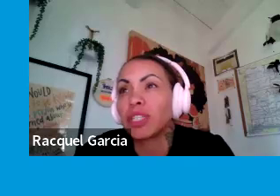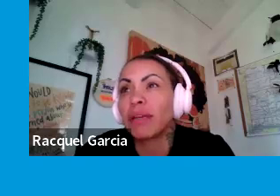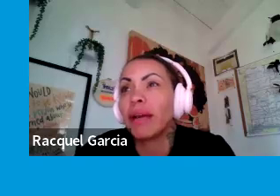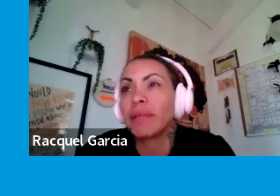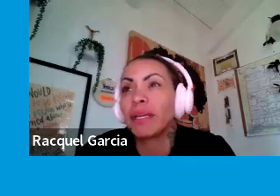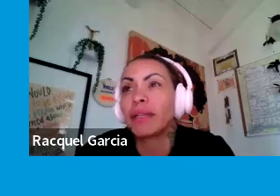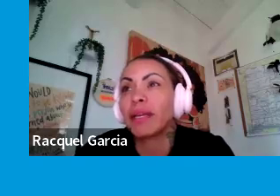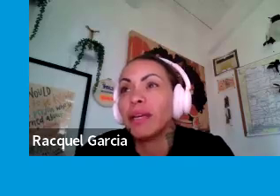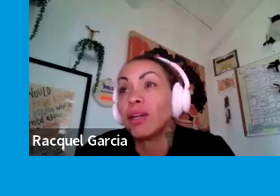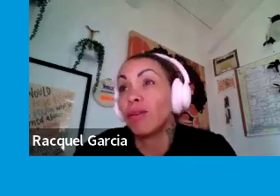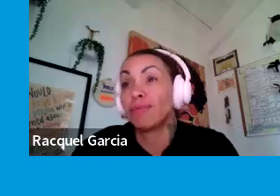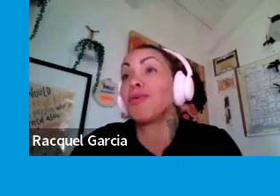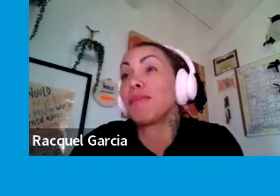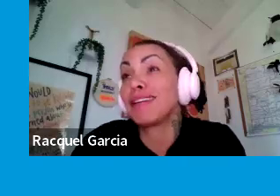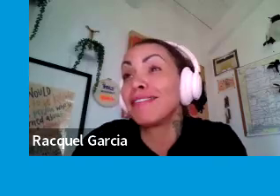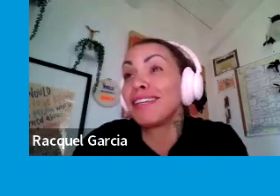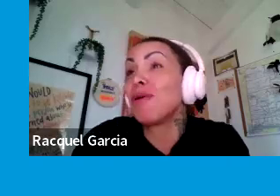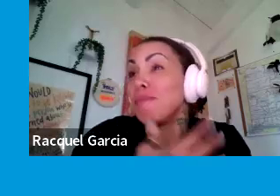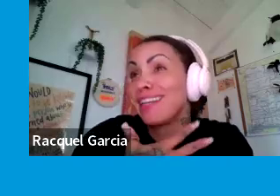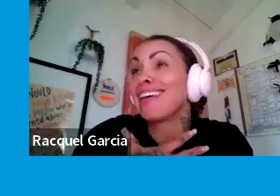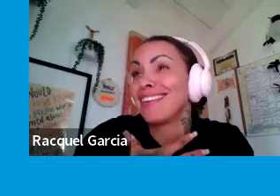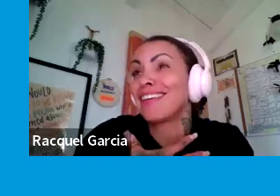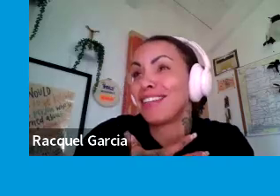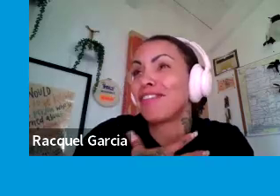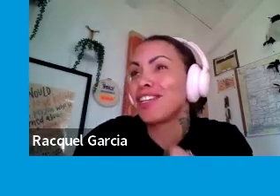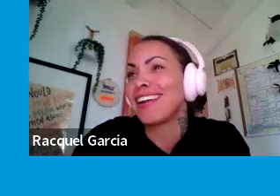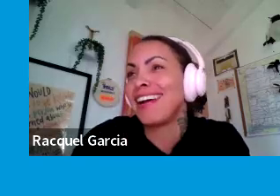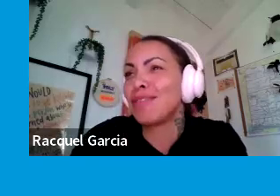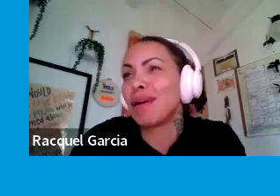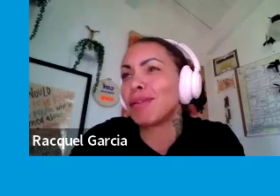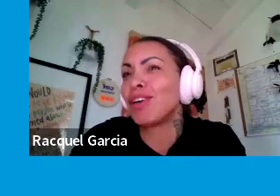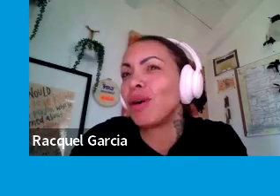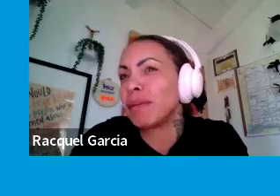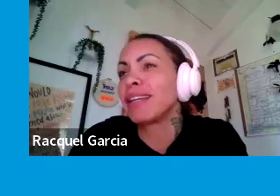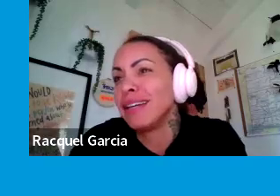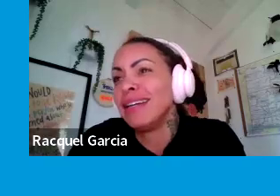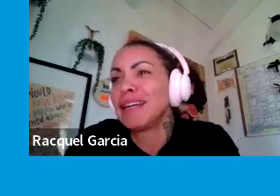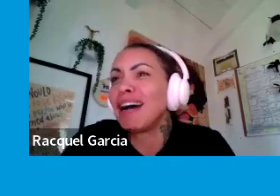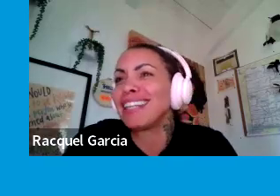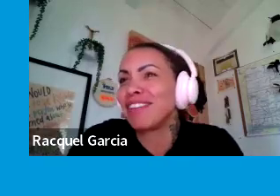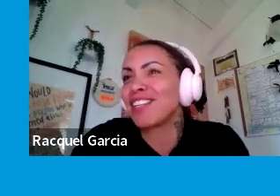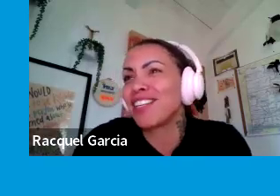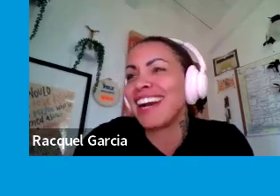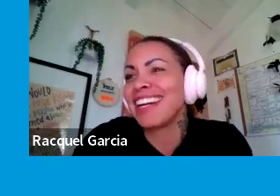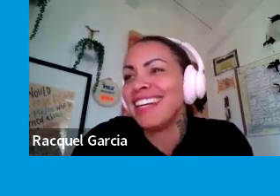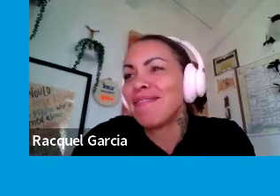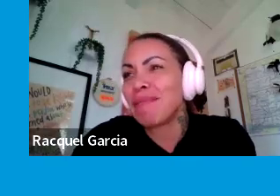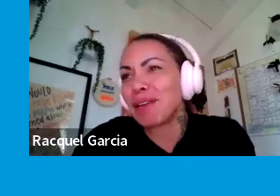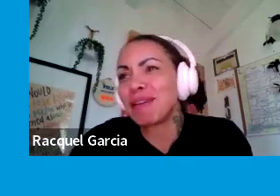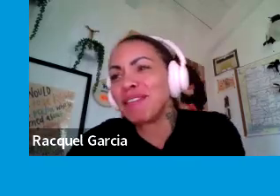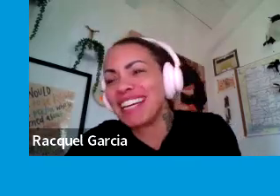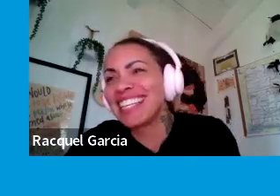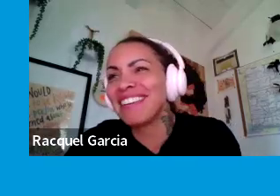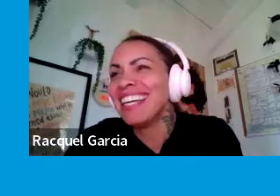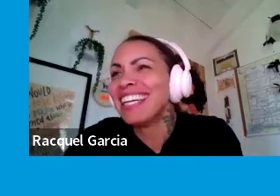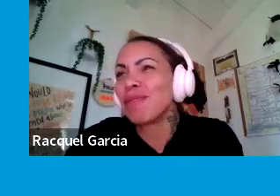come, right, Jamie? I'm thinking that, you want me to give a definition of guide. You probably don't want me, and my definition of guide might be